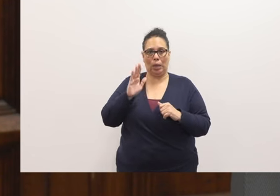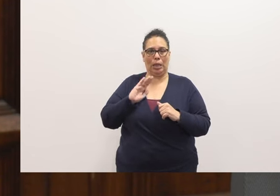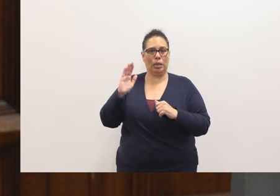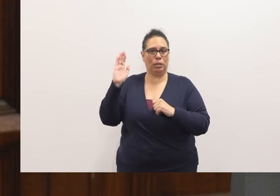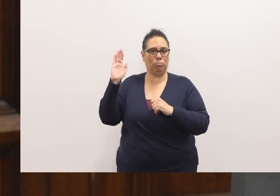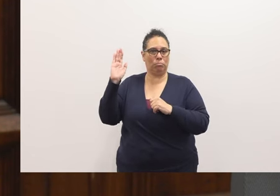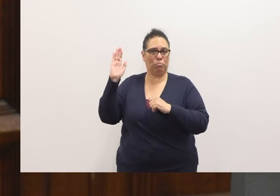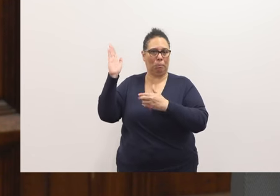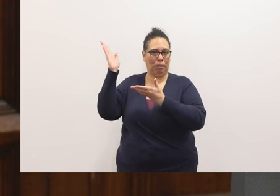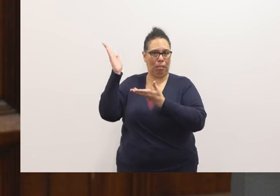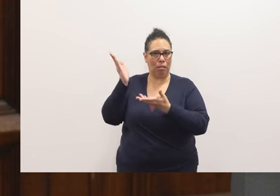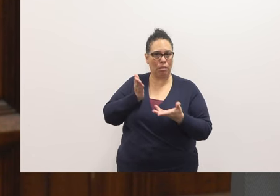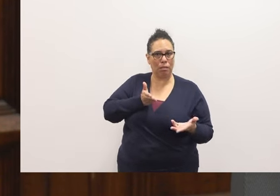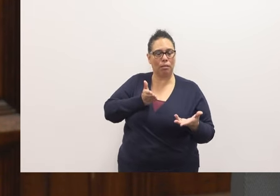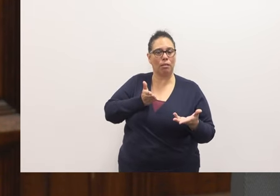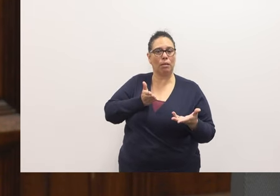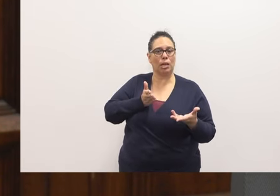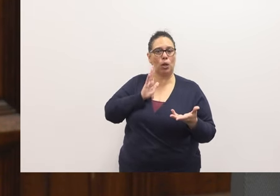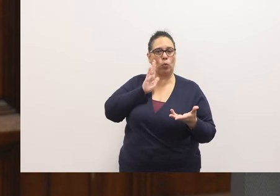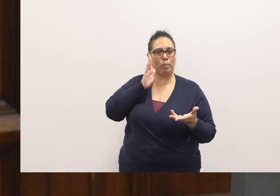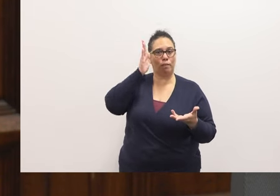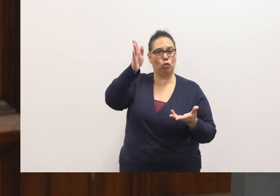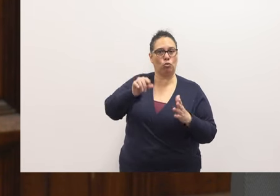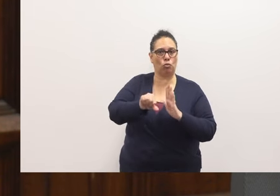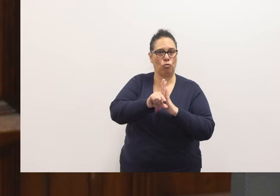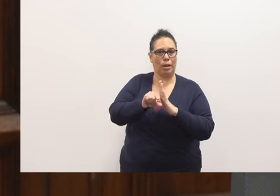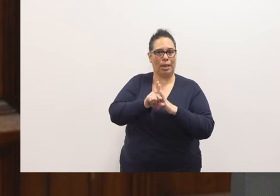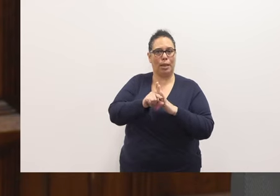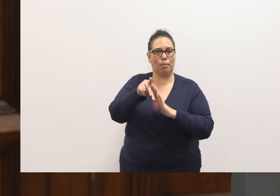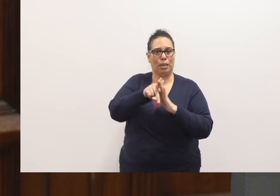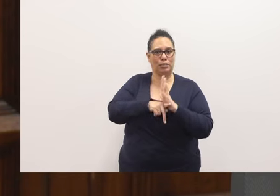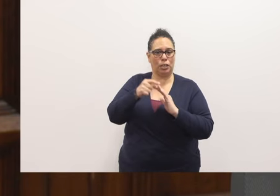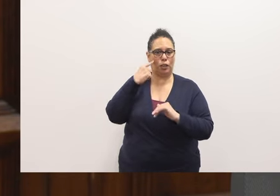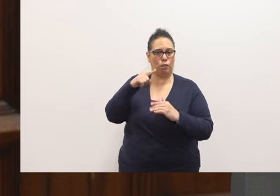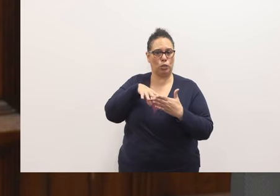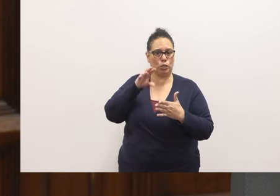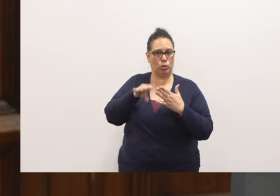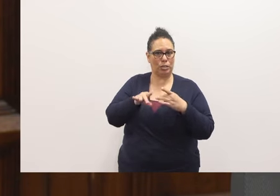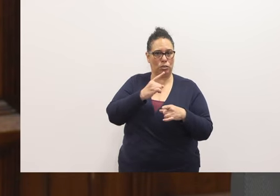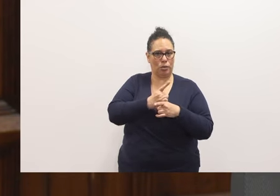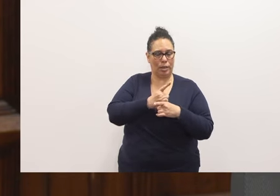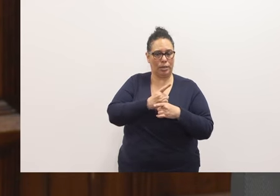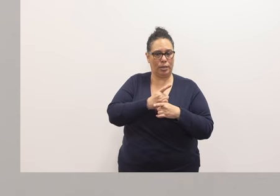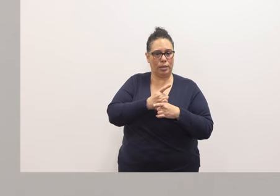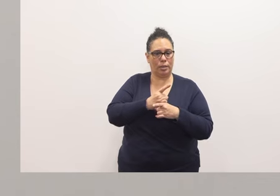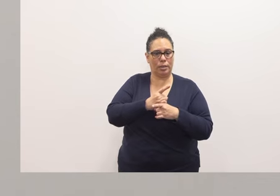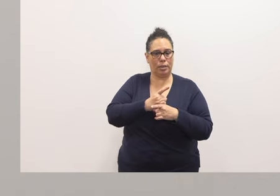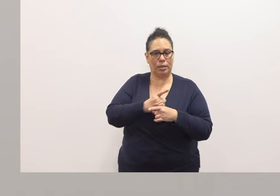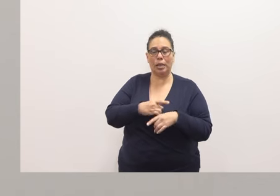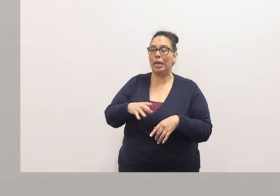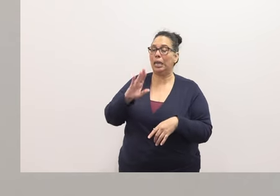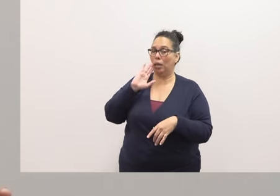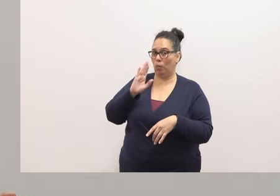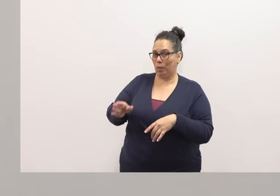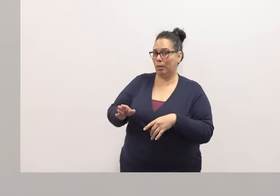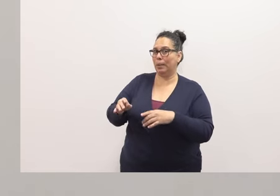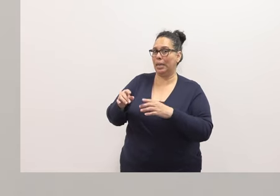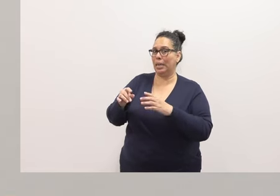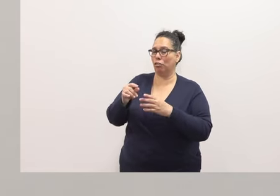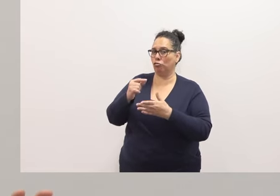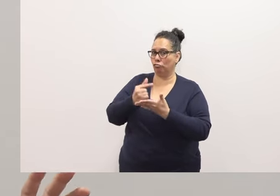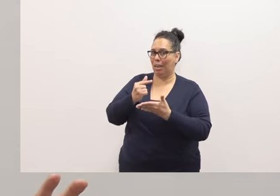into what will be the future grading policy for students, correct? It is the grading policy. How it